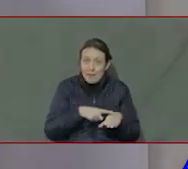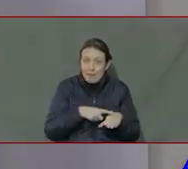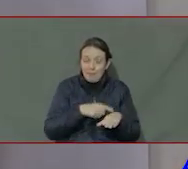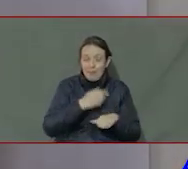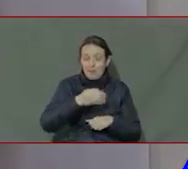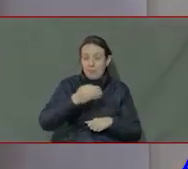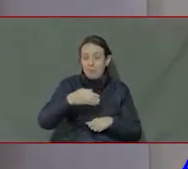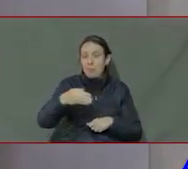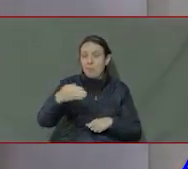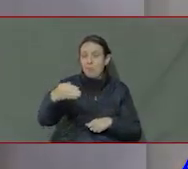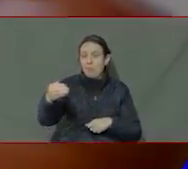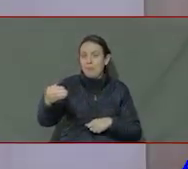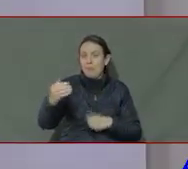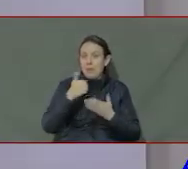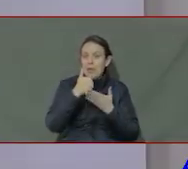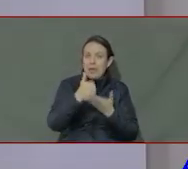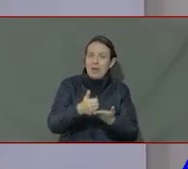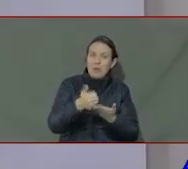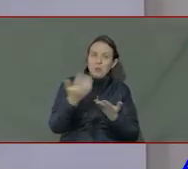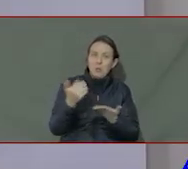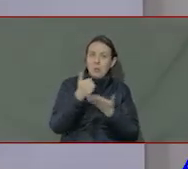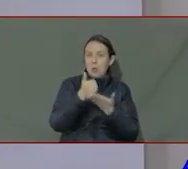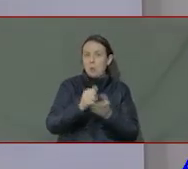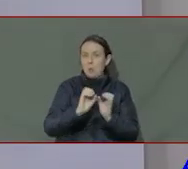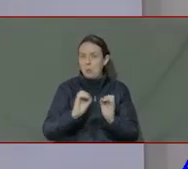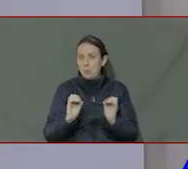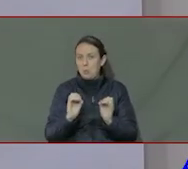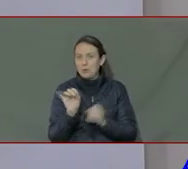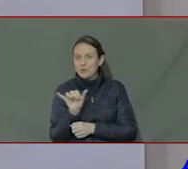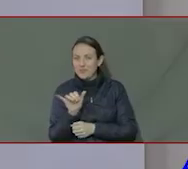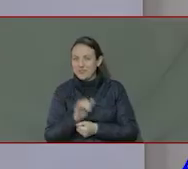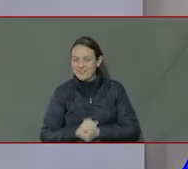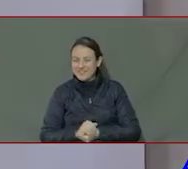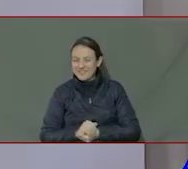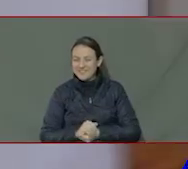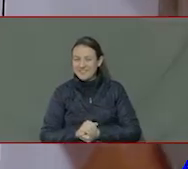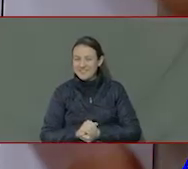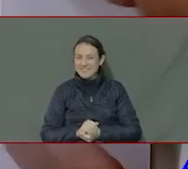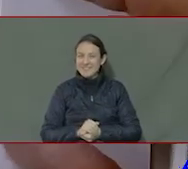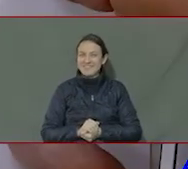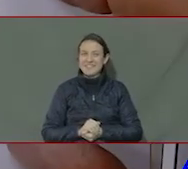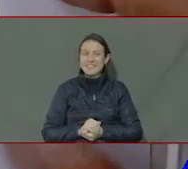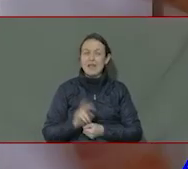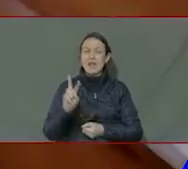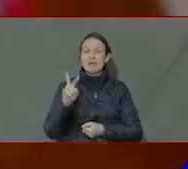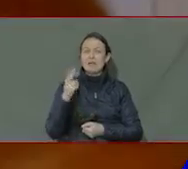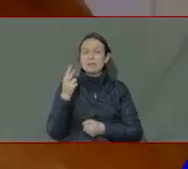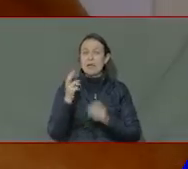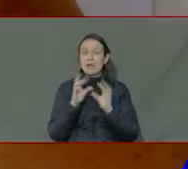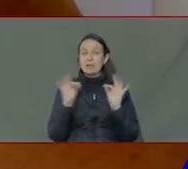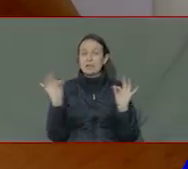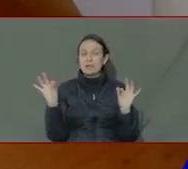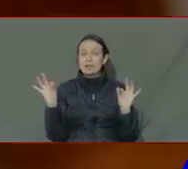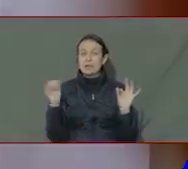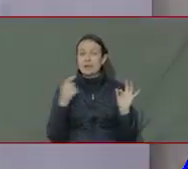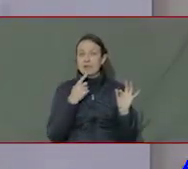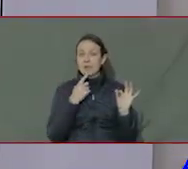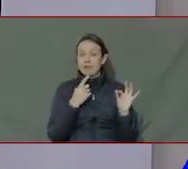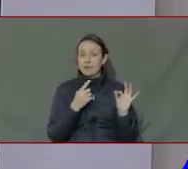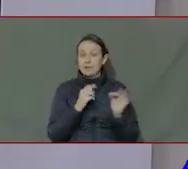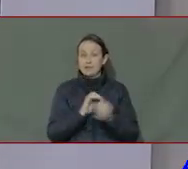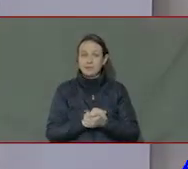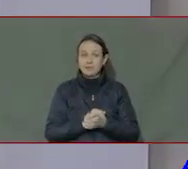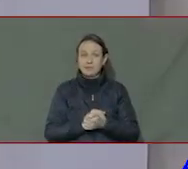fewer large meals? Now they say, in the second sentence here, where my pen is